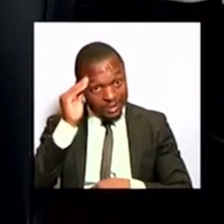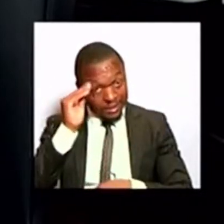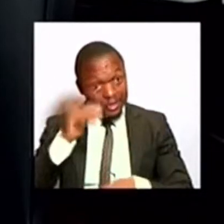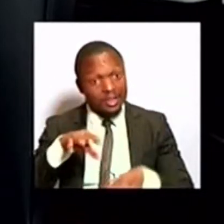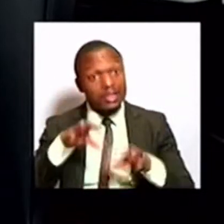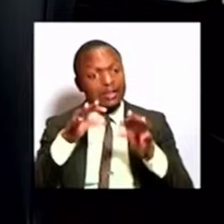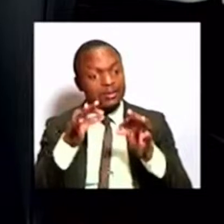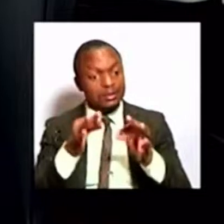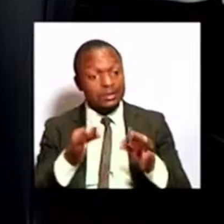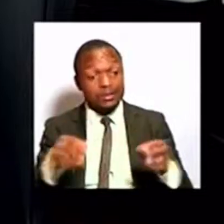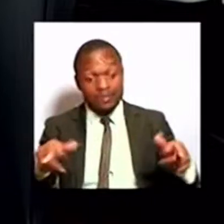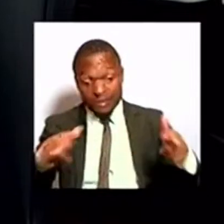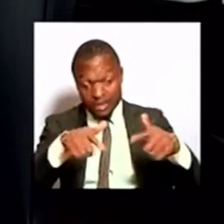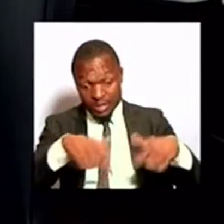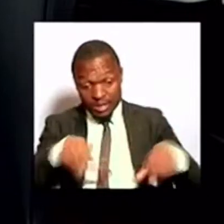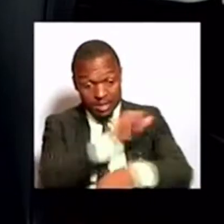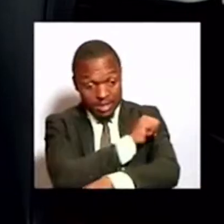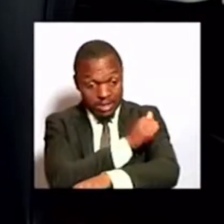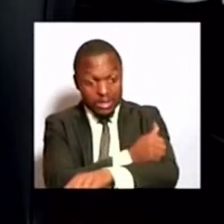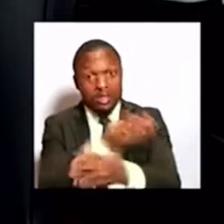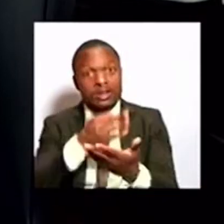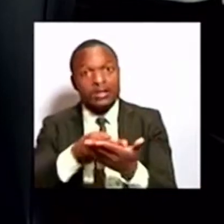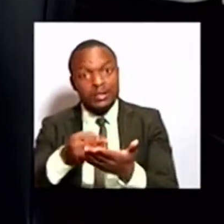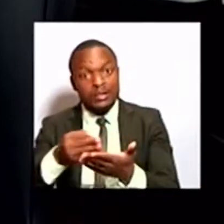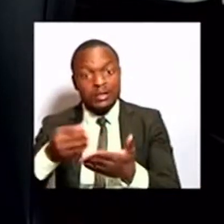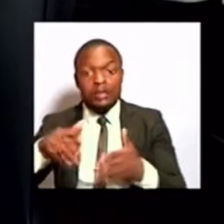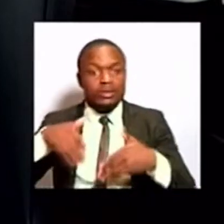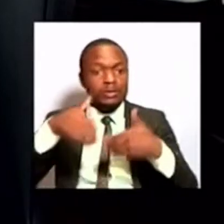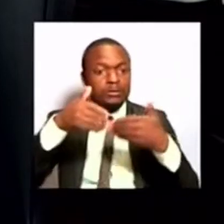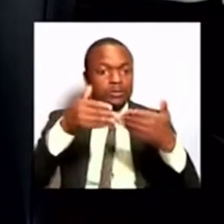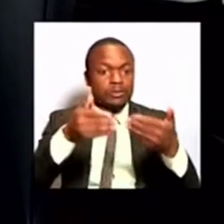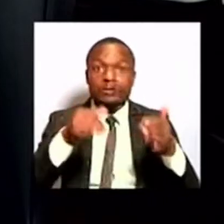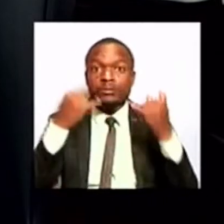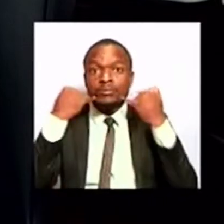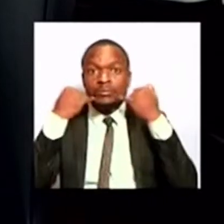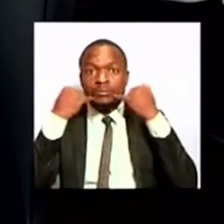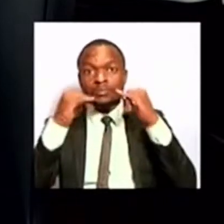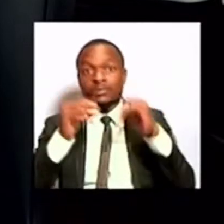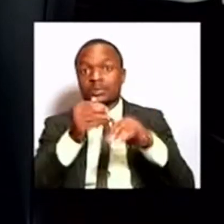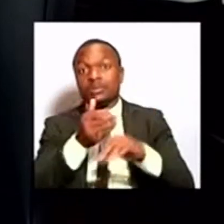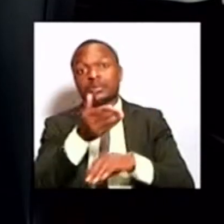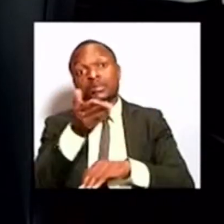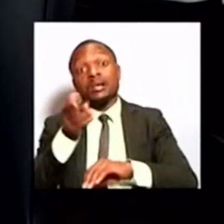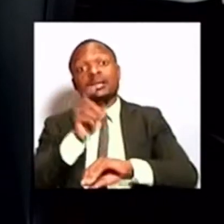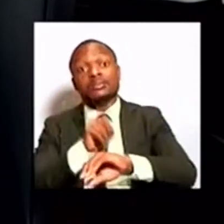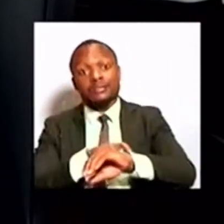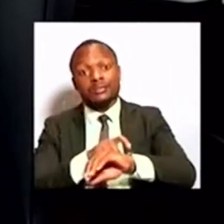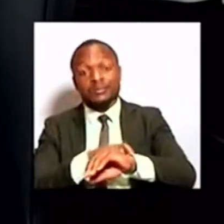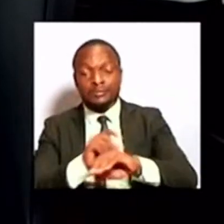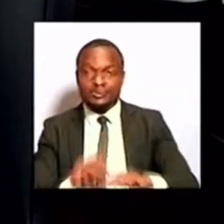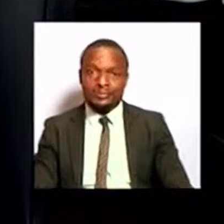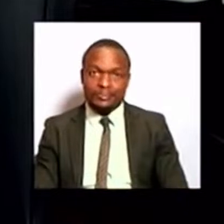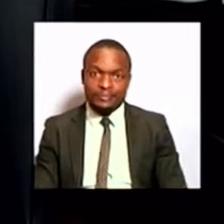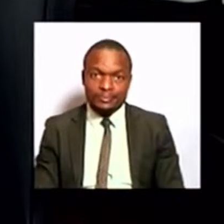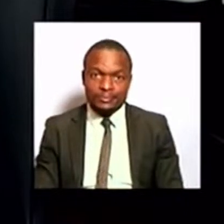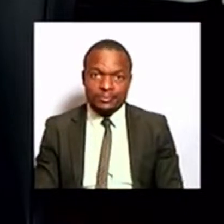the local authority failed to avail any information at that time? For instance, did you